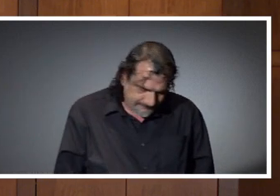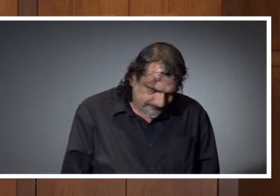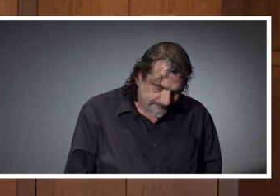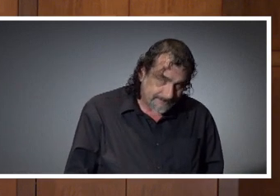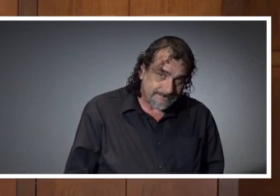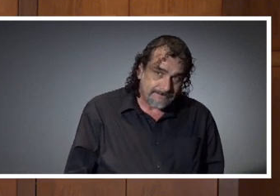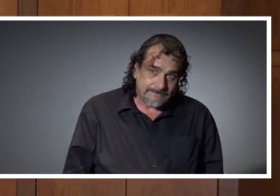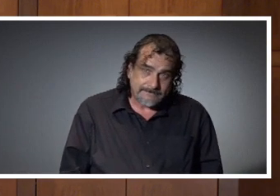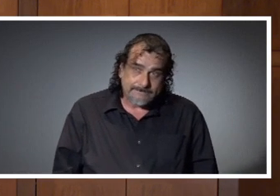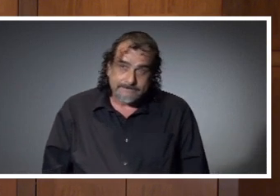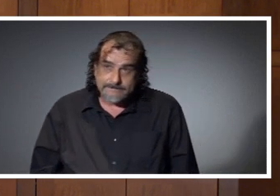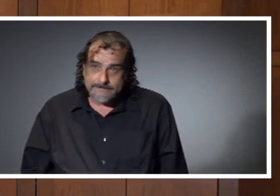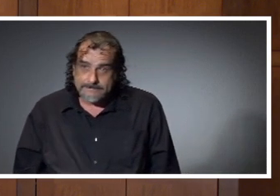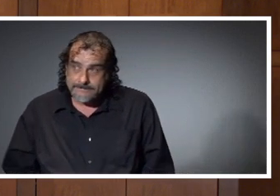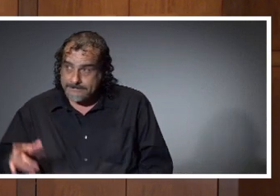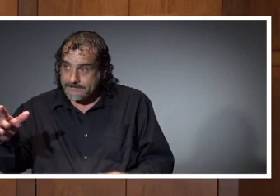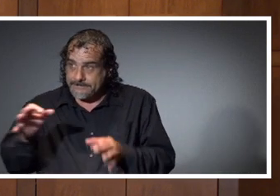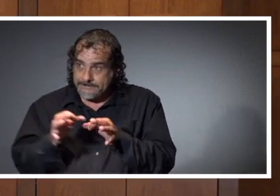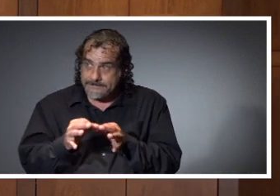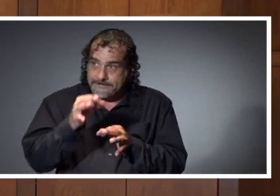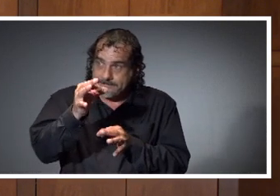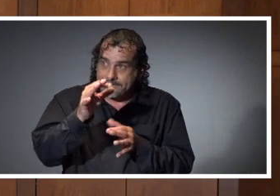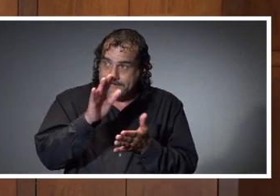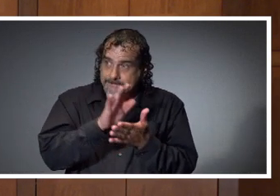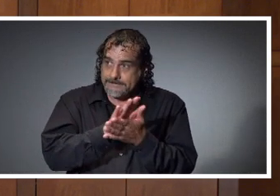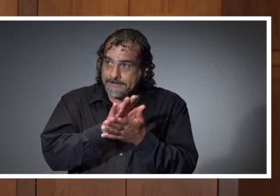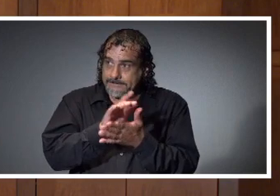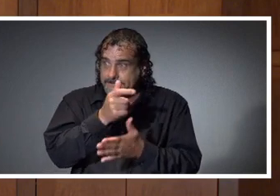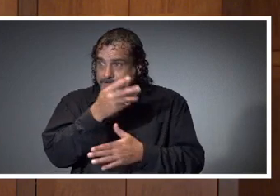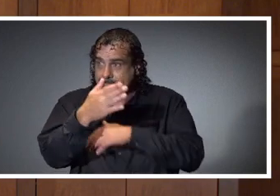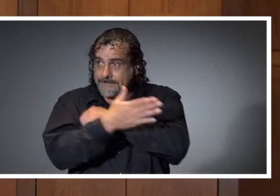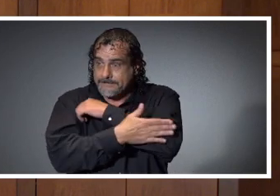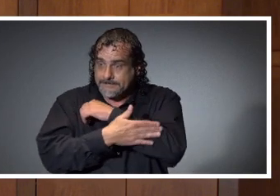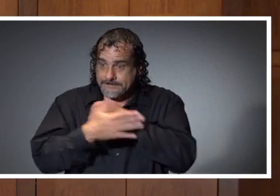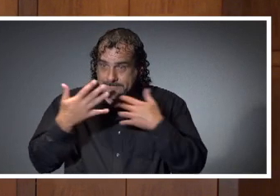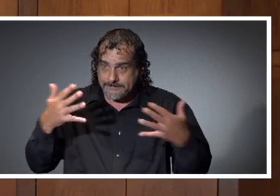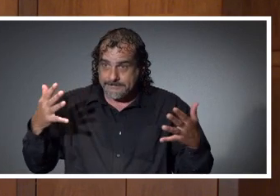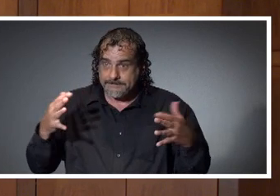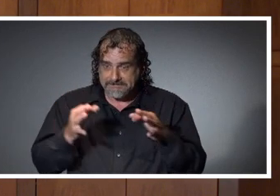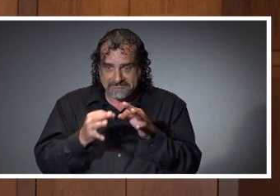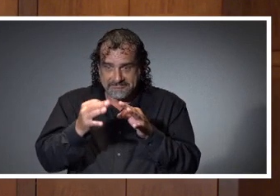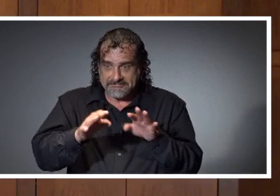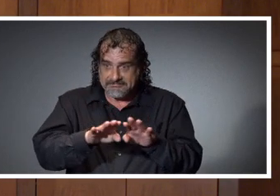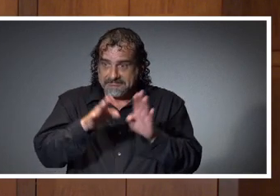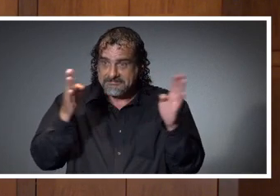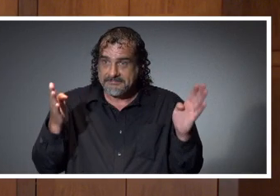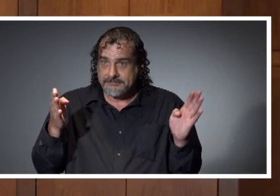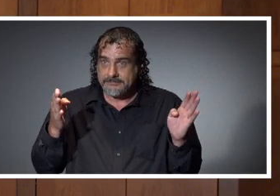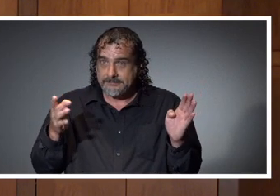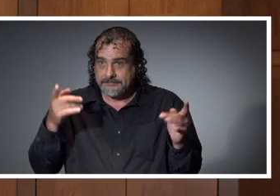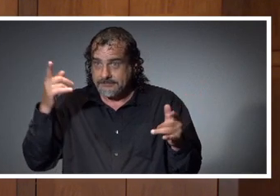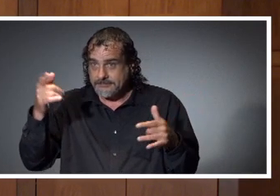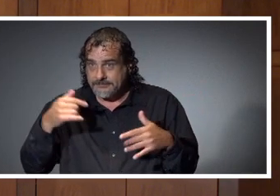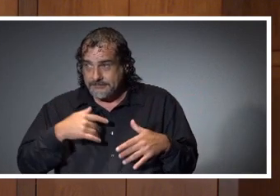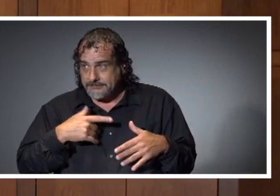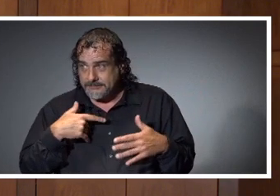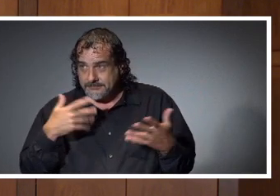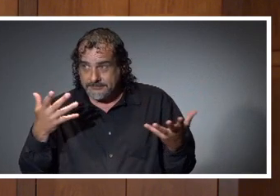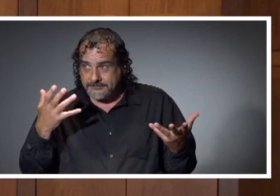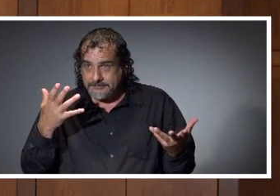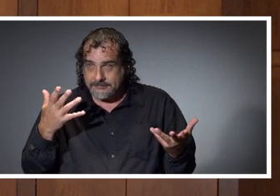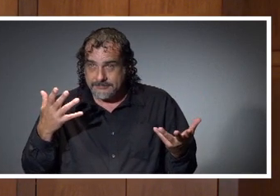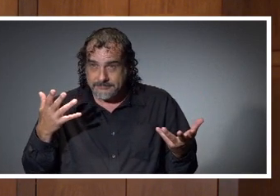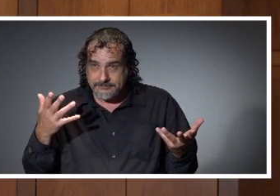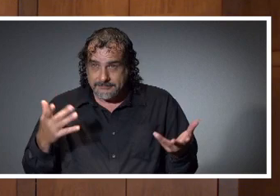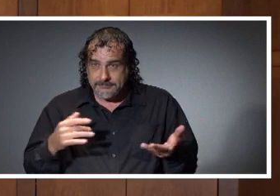Governor, you delayed school reopenings in several counties. Just to give it more time to see if things could turn down. I know we still have